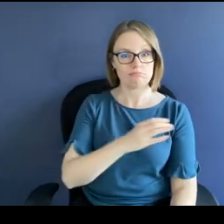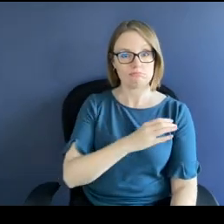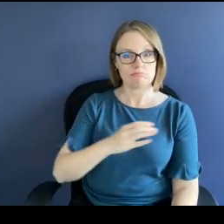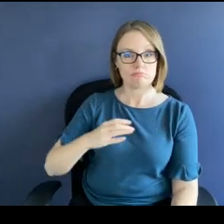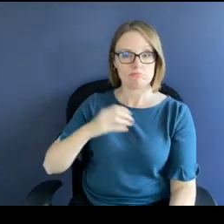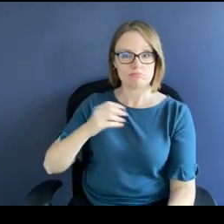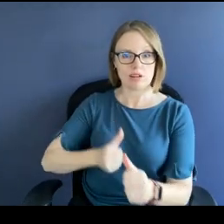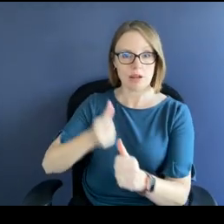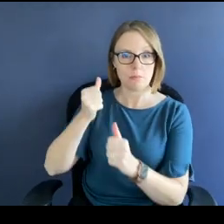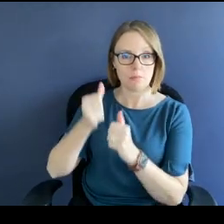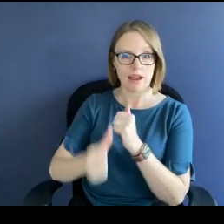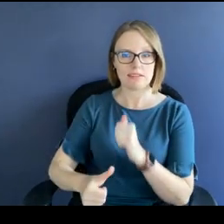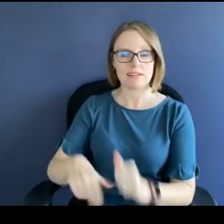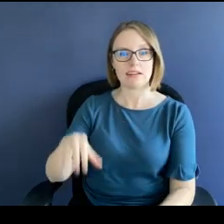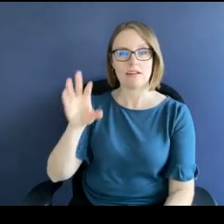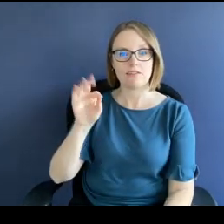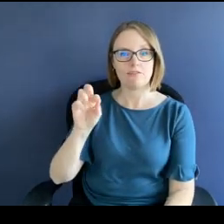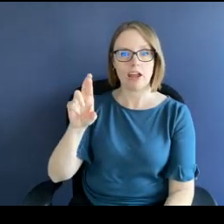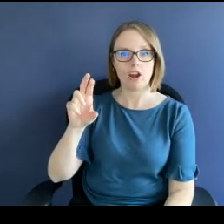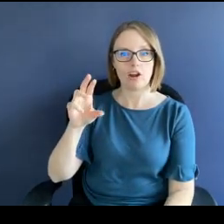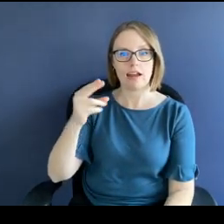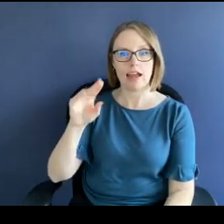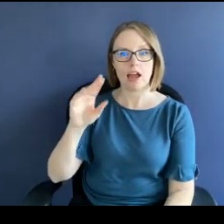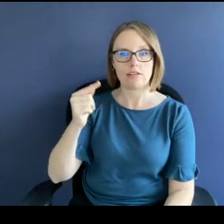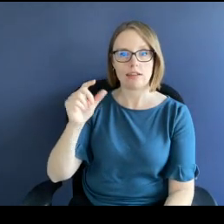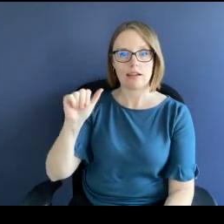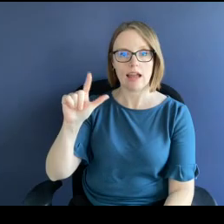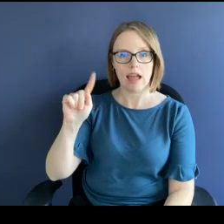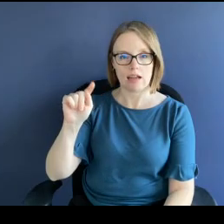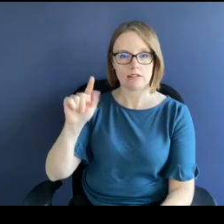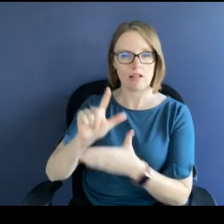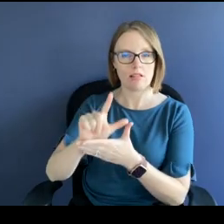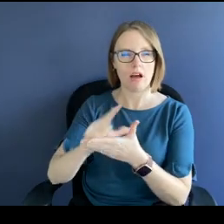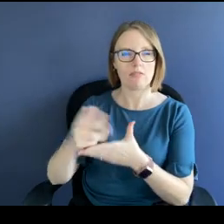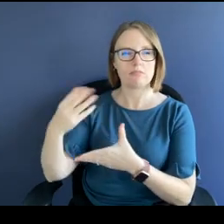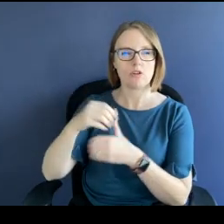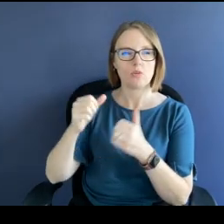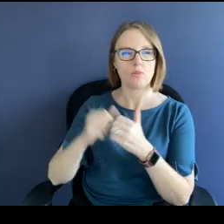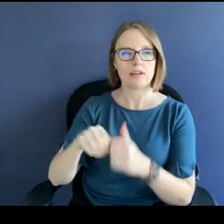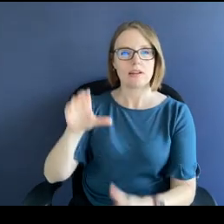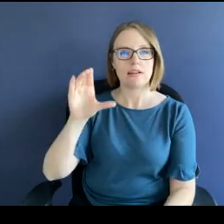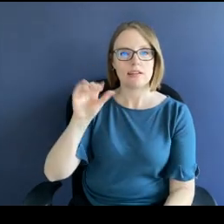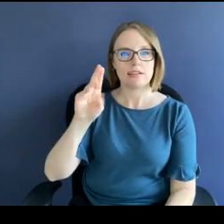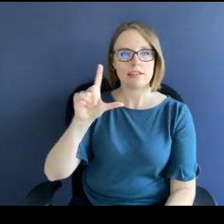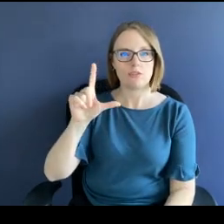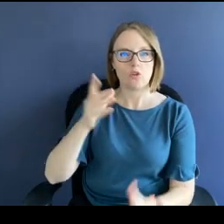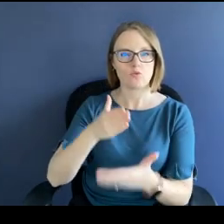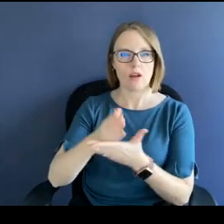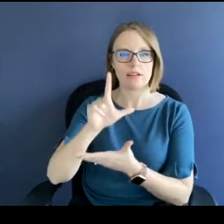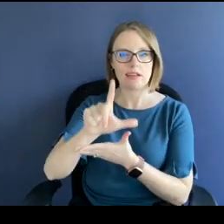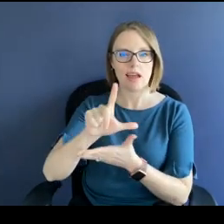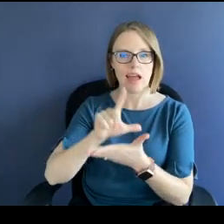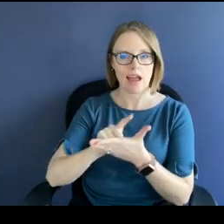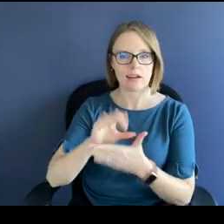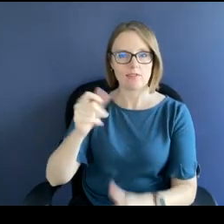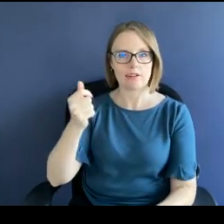the Fair Housing Act as part of the Civil Rights Act of